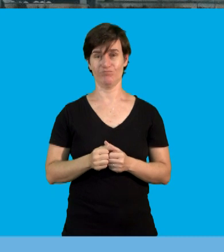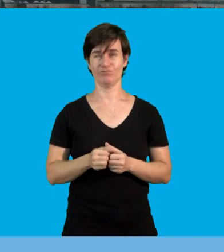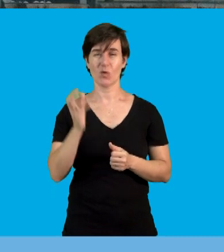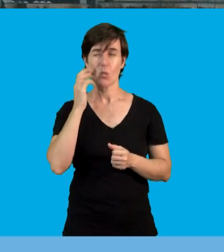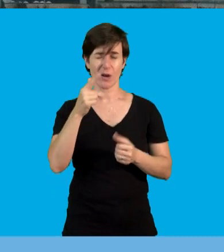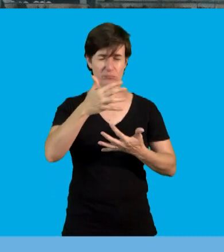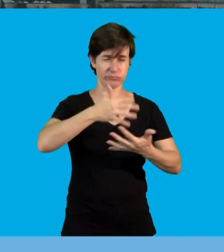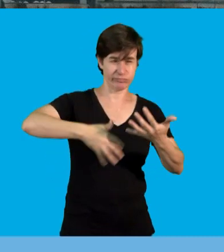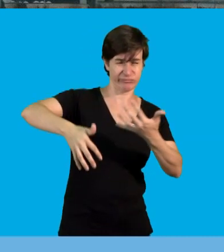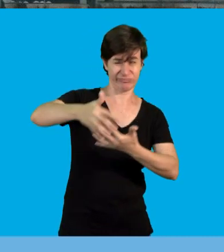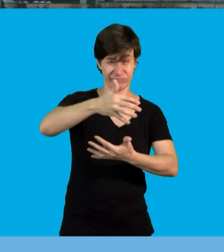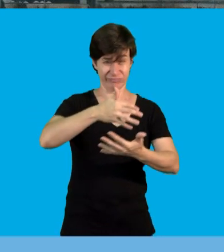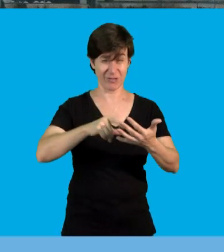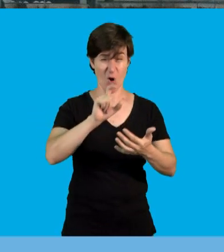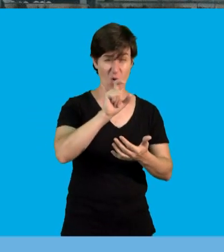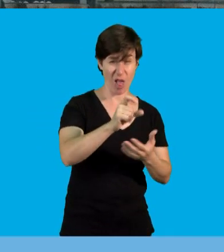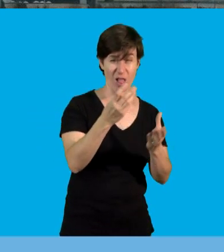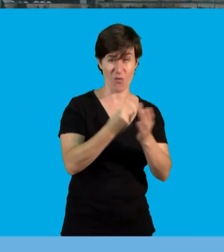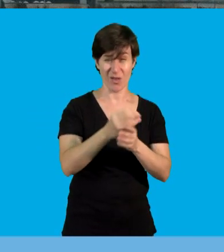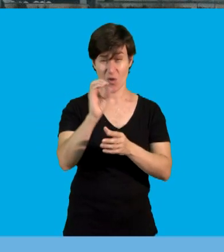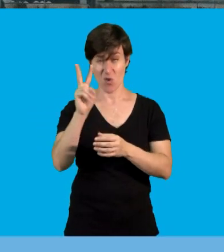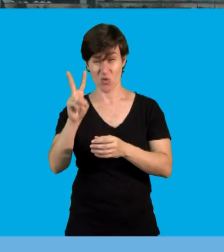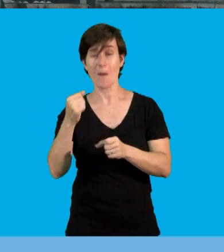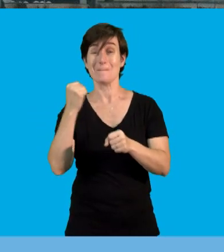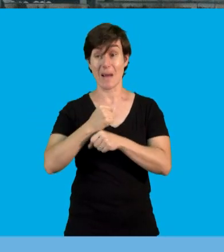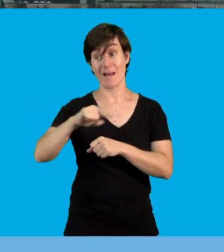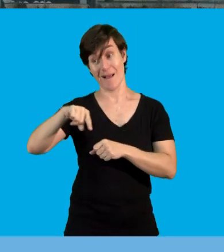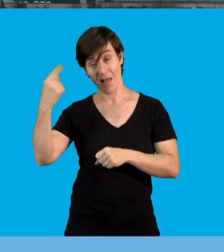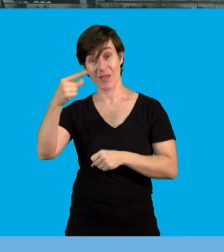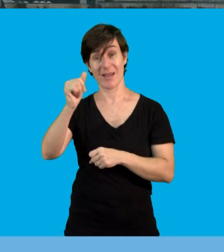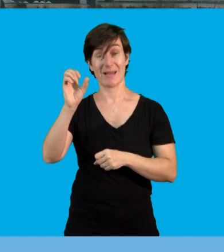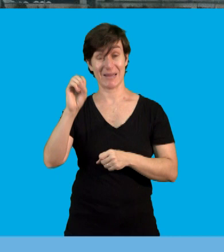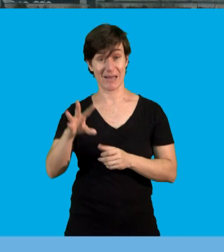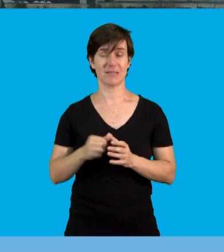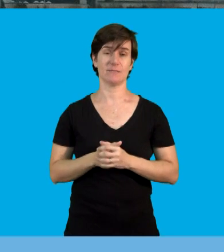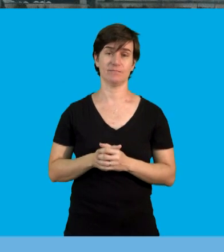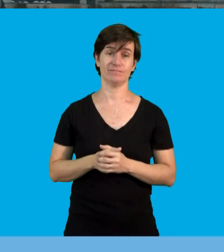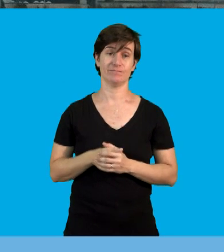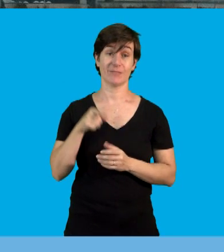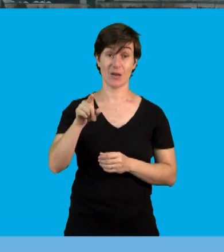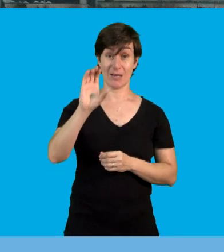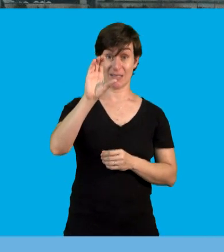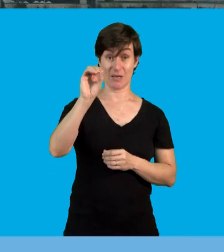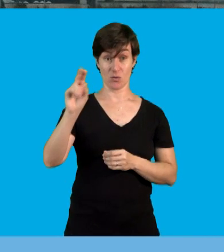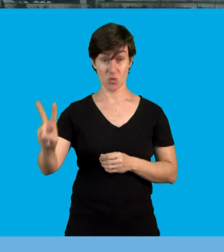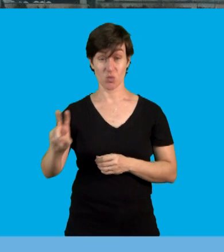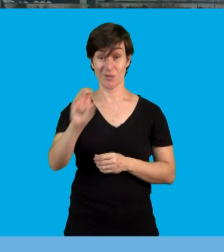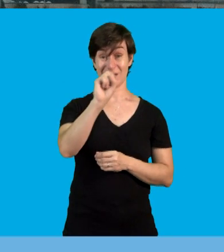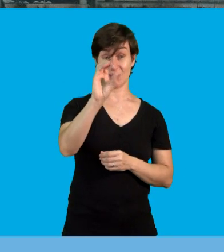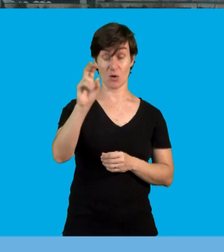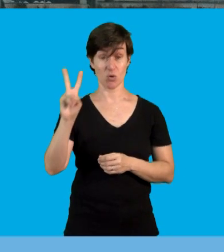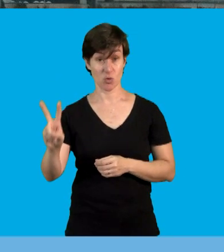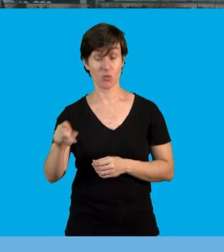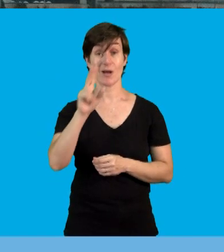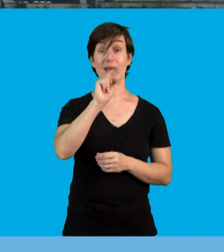that combustion reaction, 1, 2, 3, those gases, they are going to be formed. So these oxides, as you can see